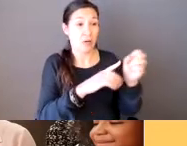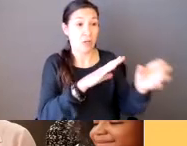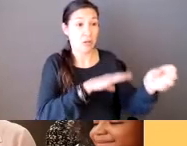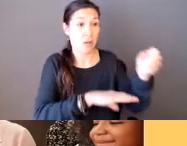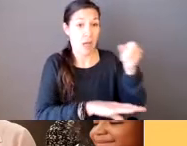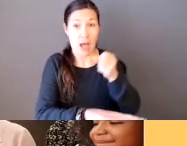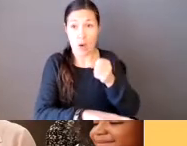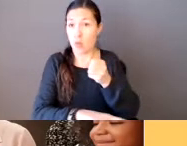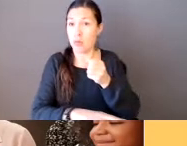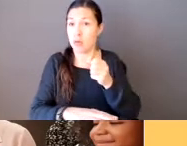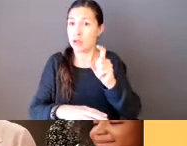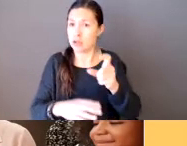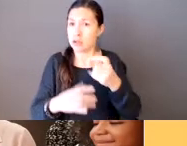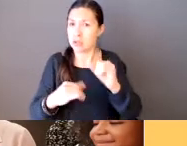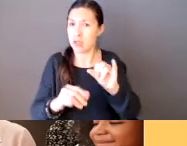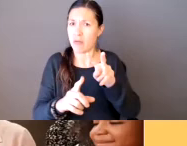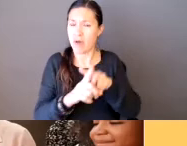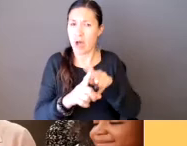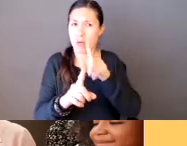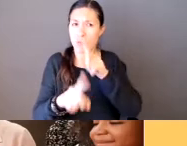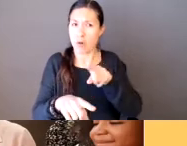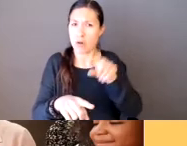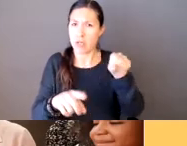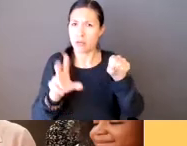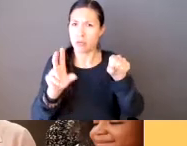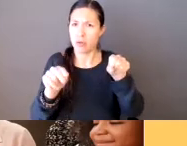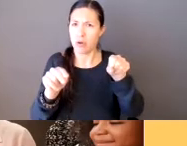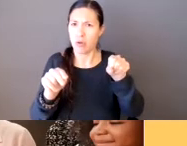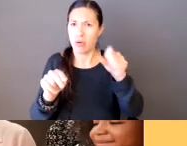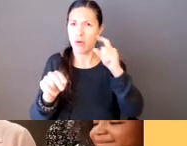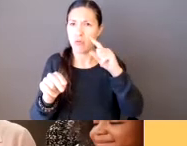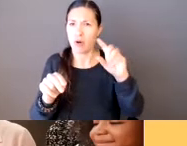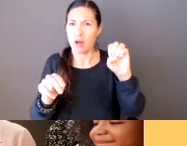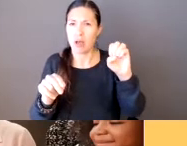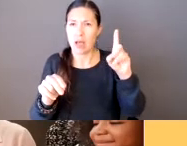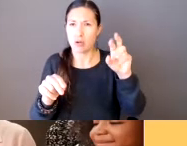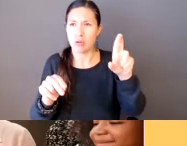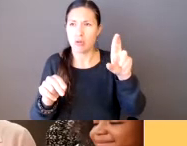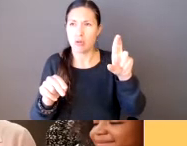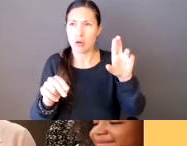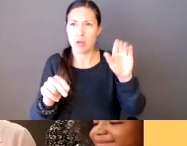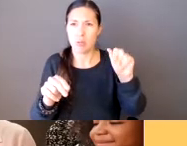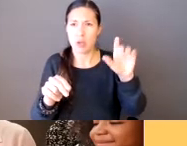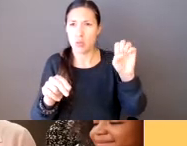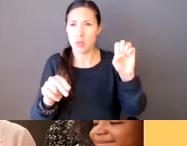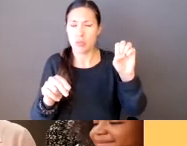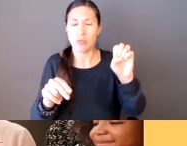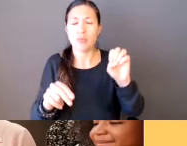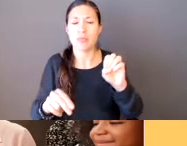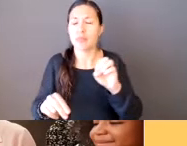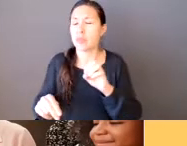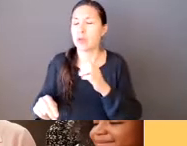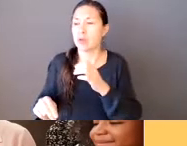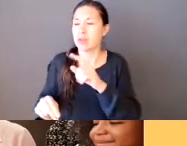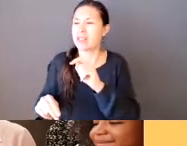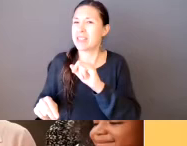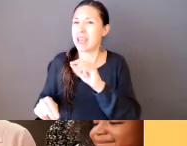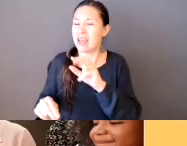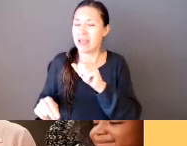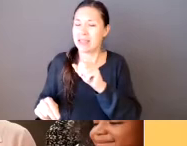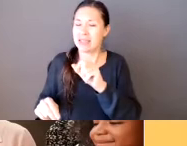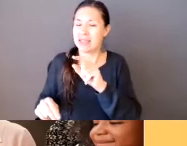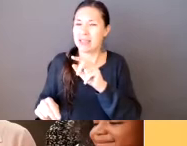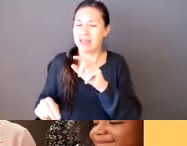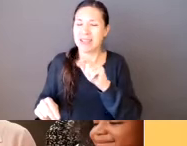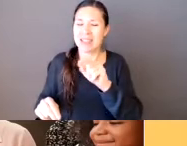question. I would say if you know of an abuse and you think there could be some